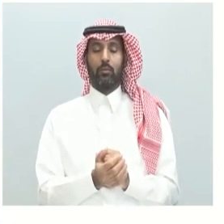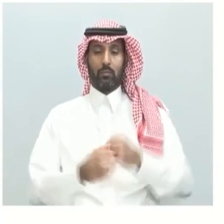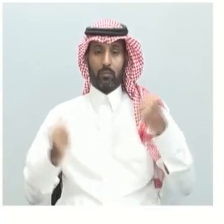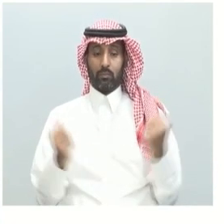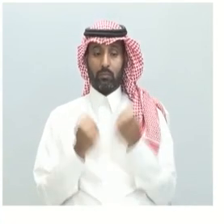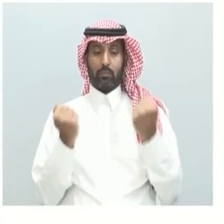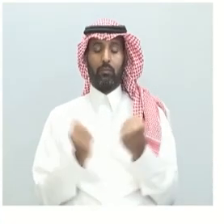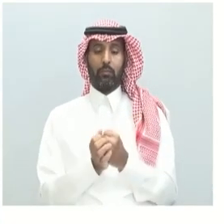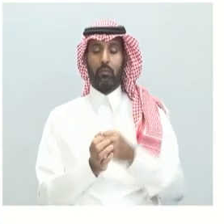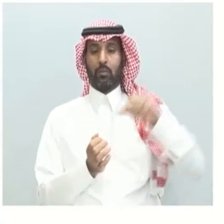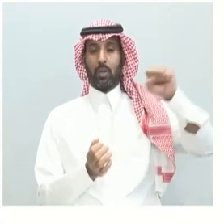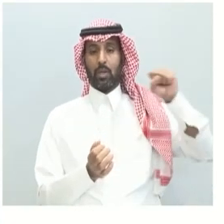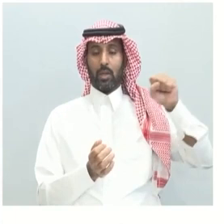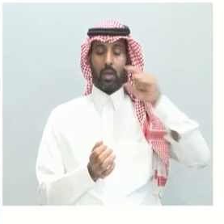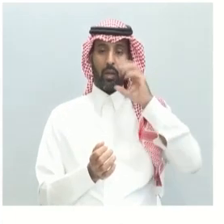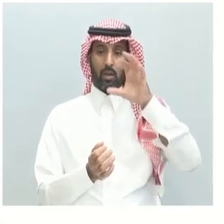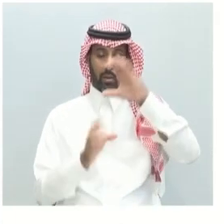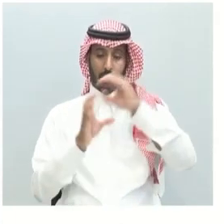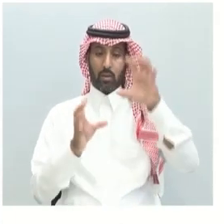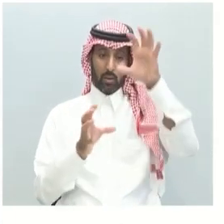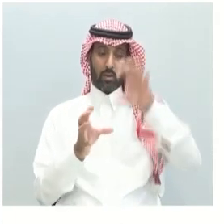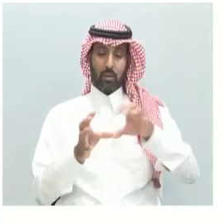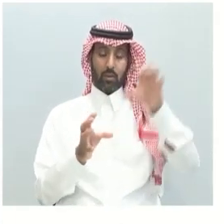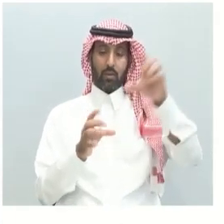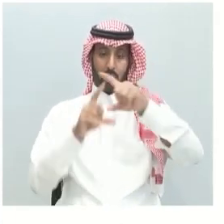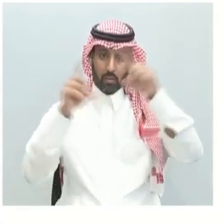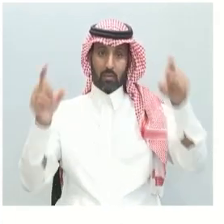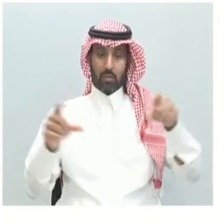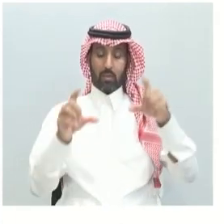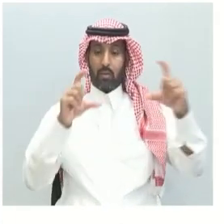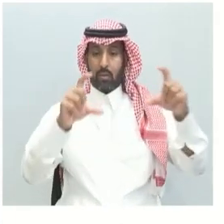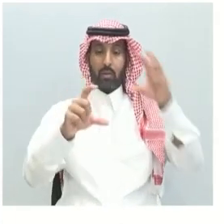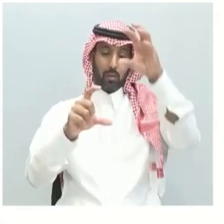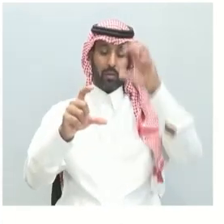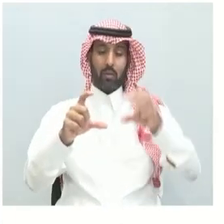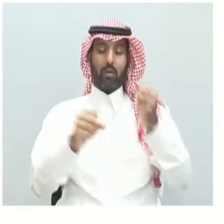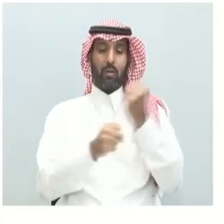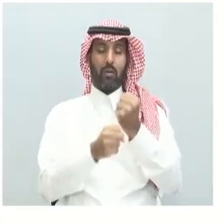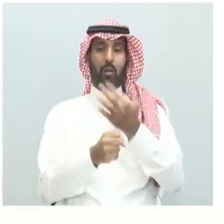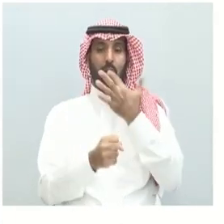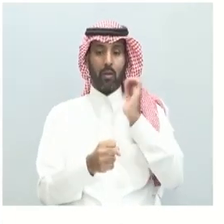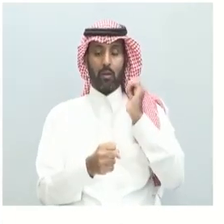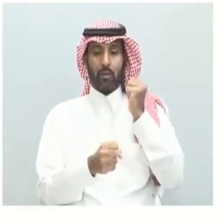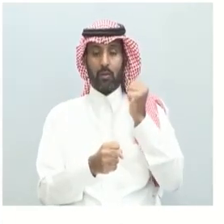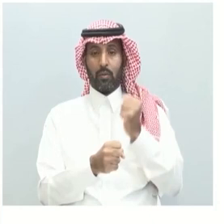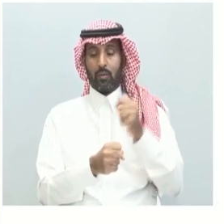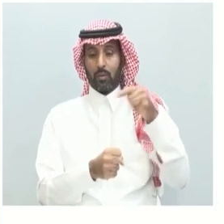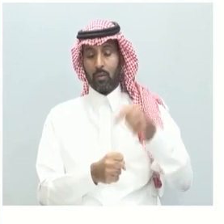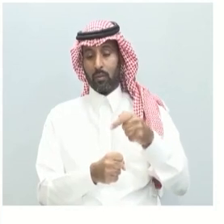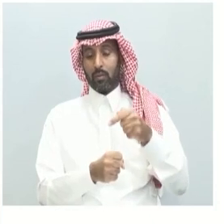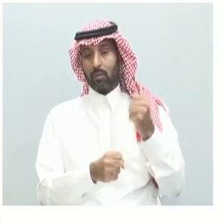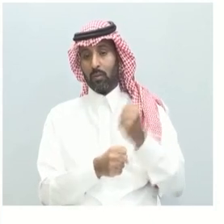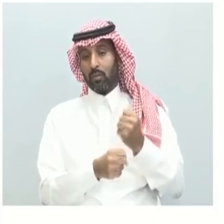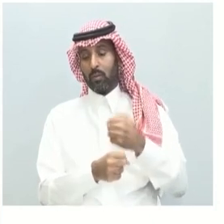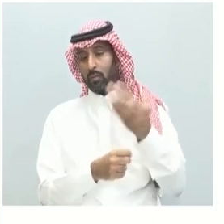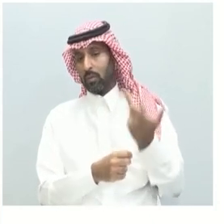Exercise A here, complete the sentences with the words in the parenthesis. Use the simple present or the present progressive